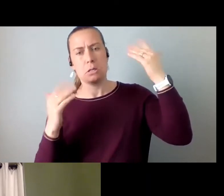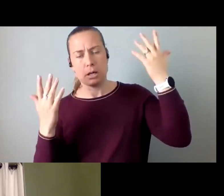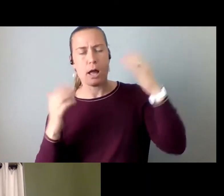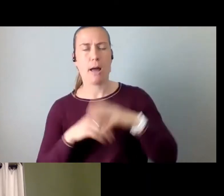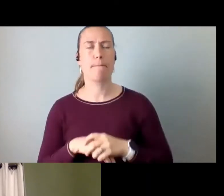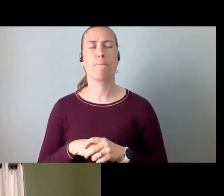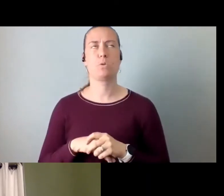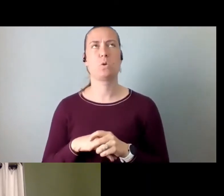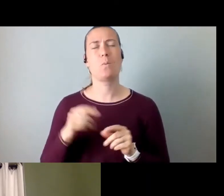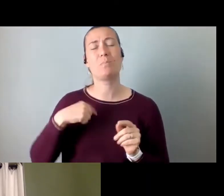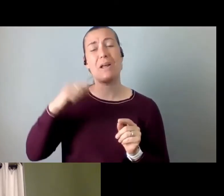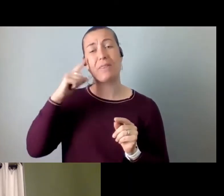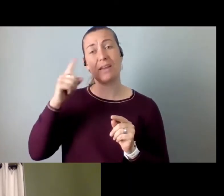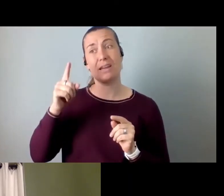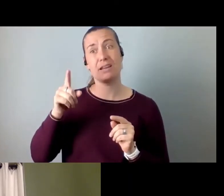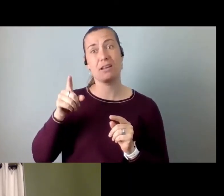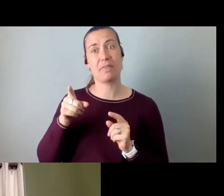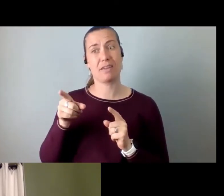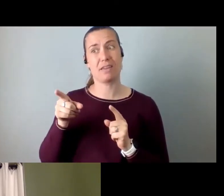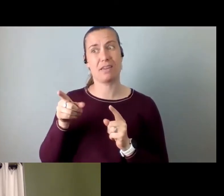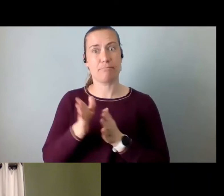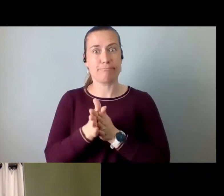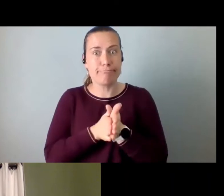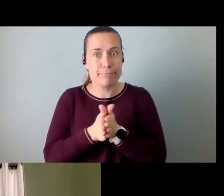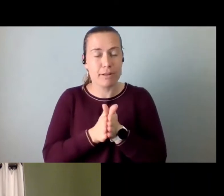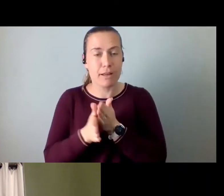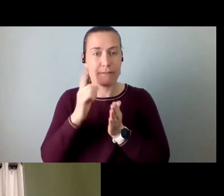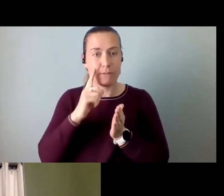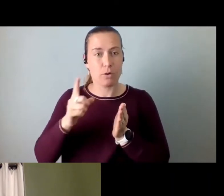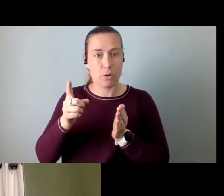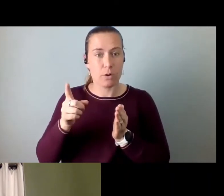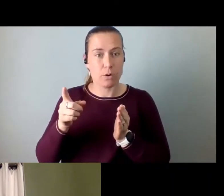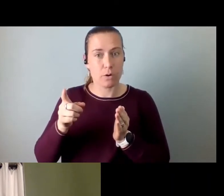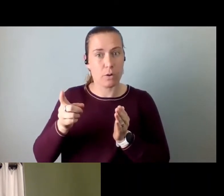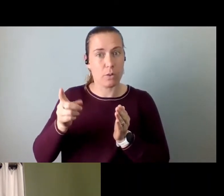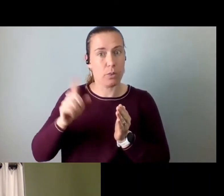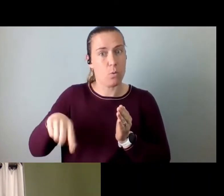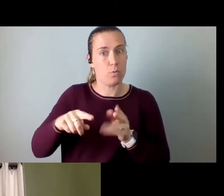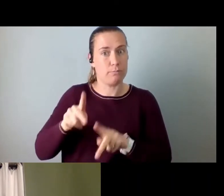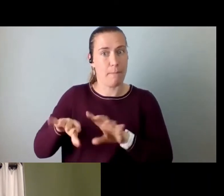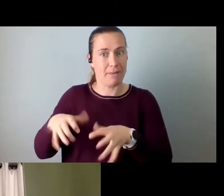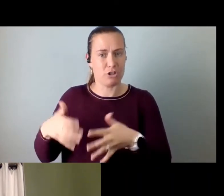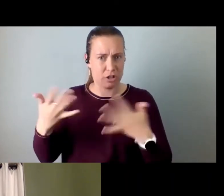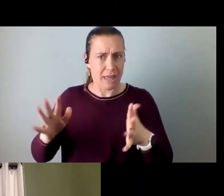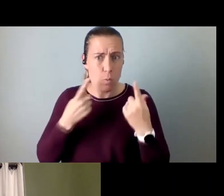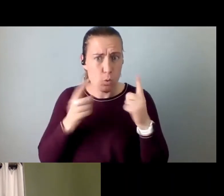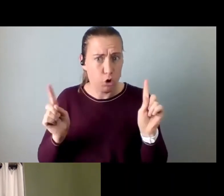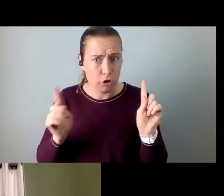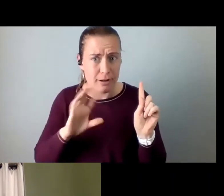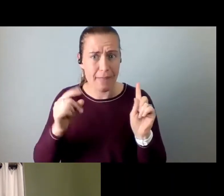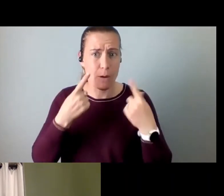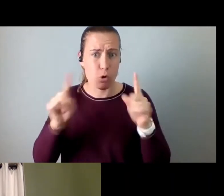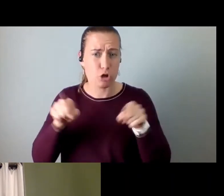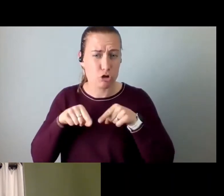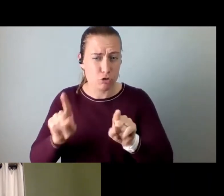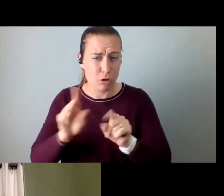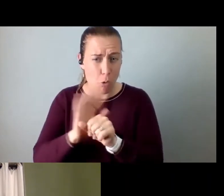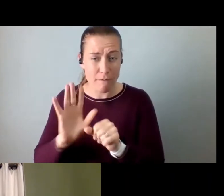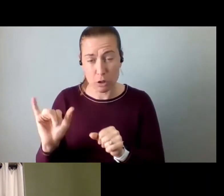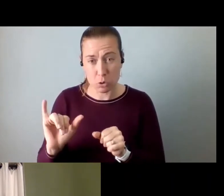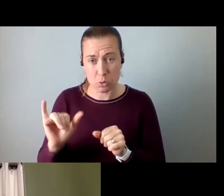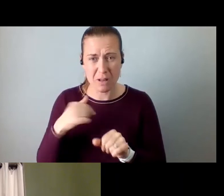think the initiatives in those populations were working and worked during COVID as well. I hope that answered the